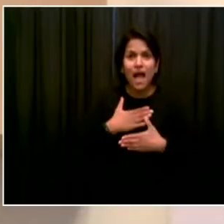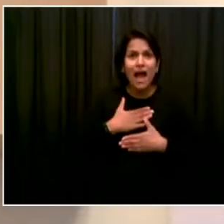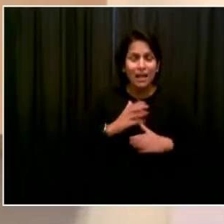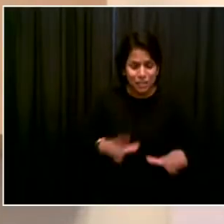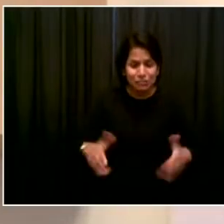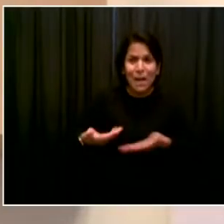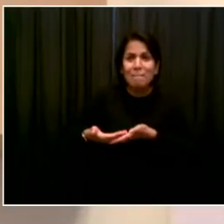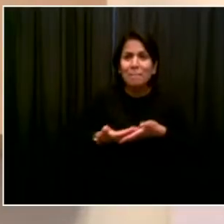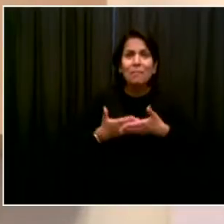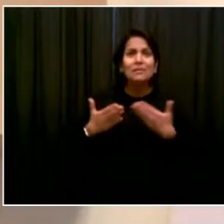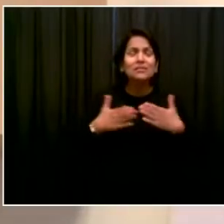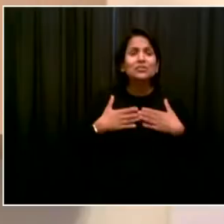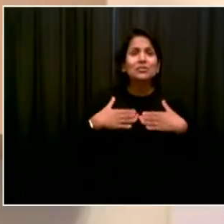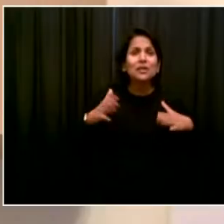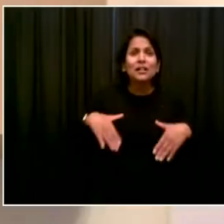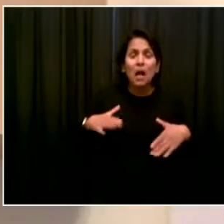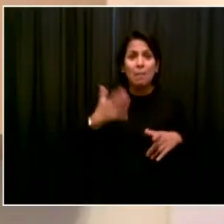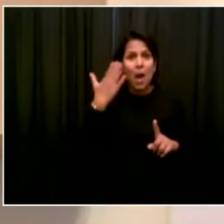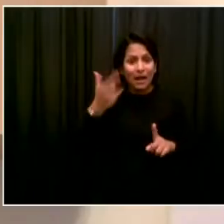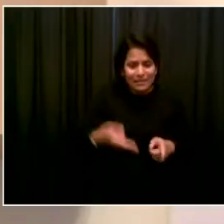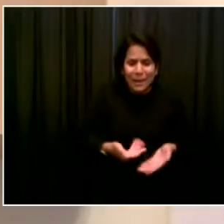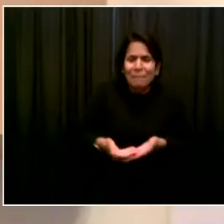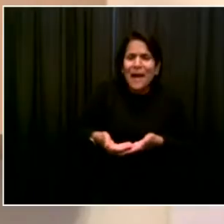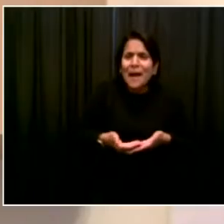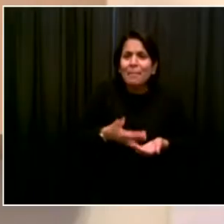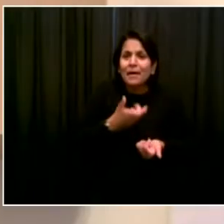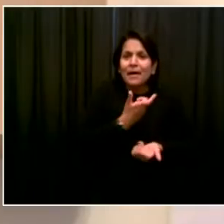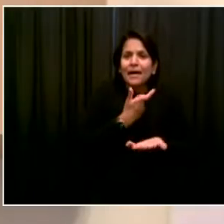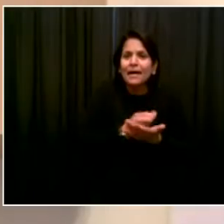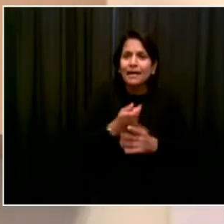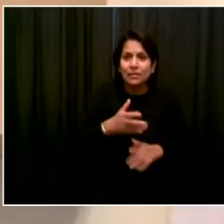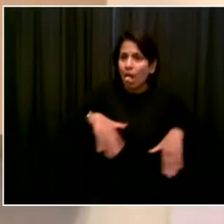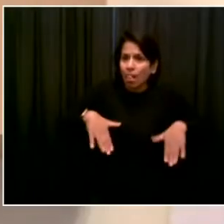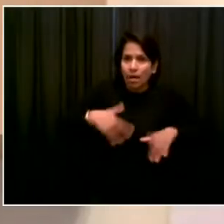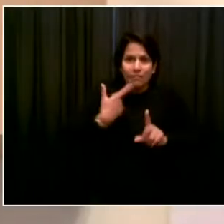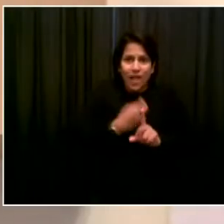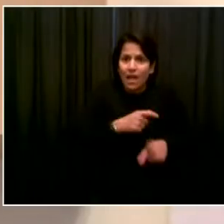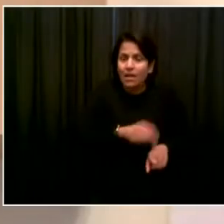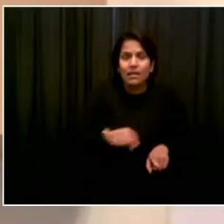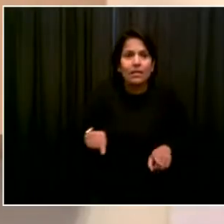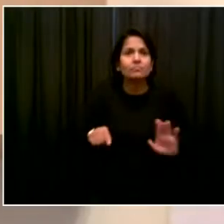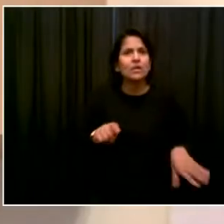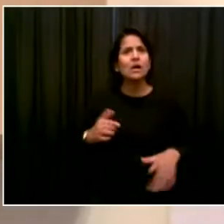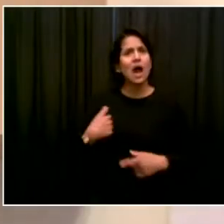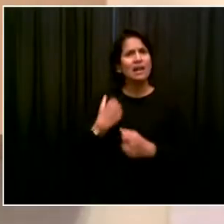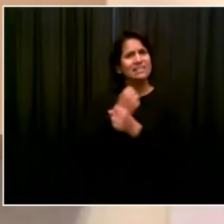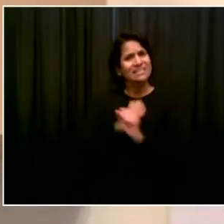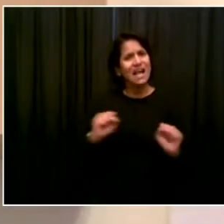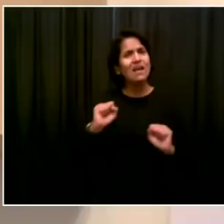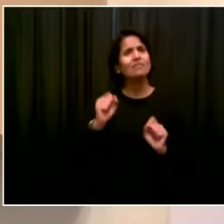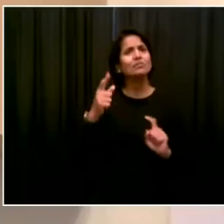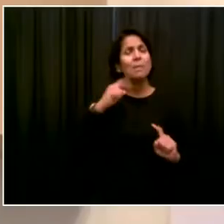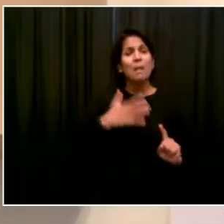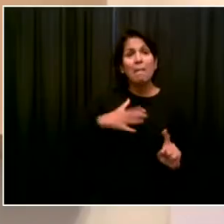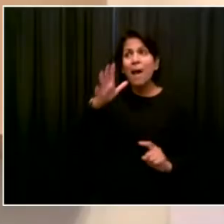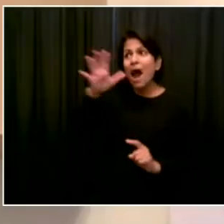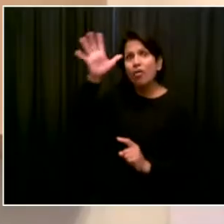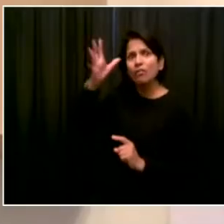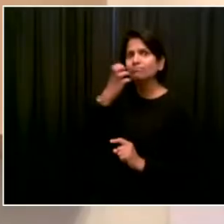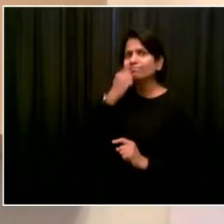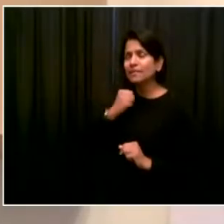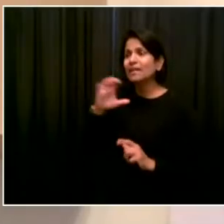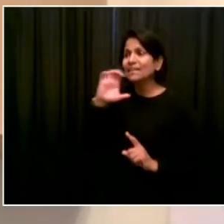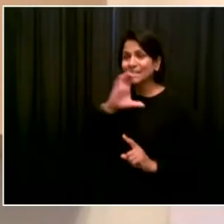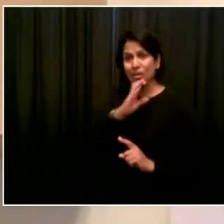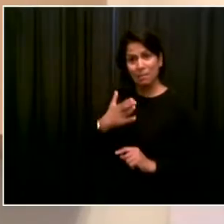and 80s who are also high risk. They're vaccinated, but they want to be able to have that freedom. Protects my community. It protects a neighbor I've never even met who